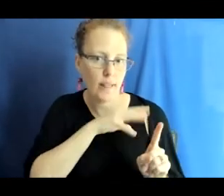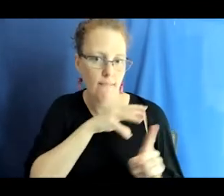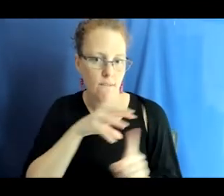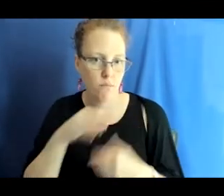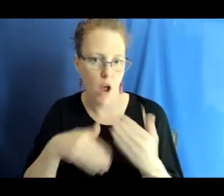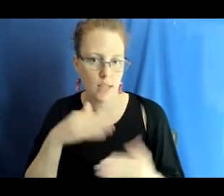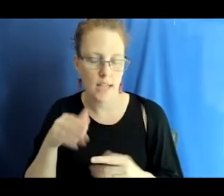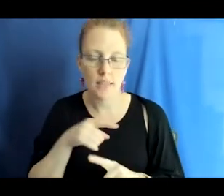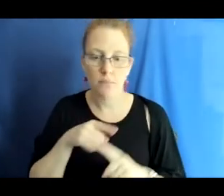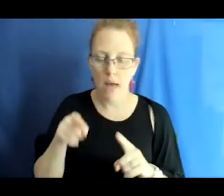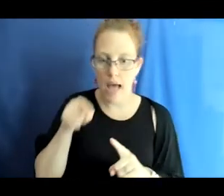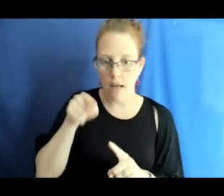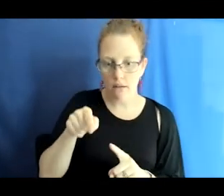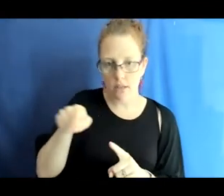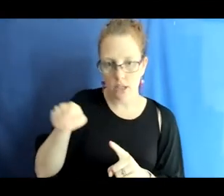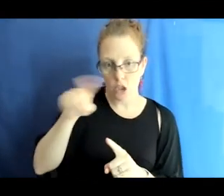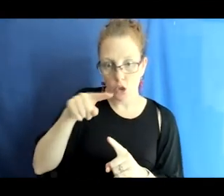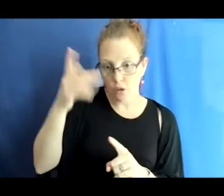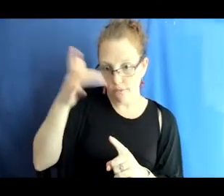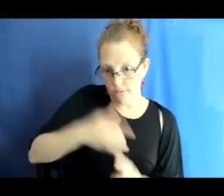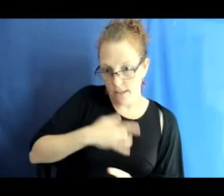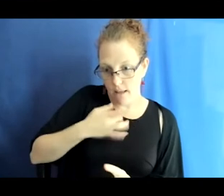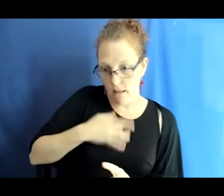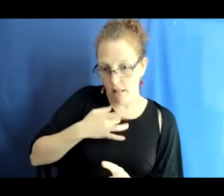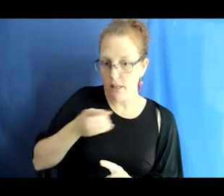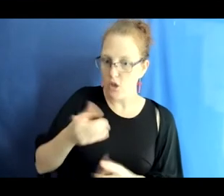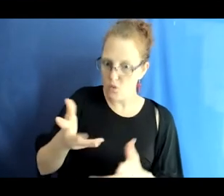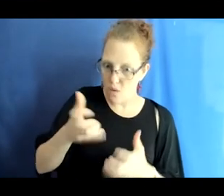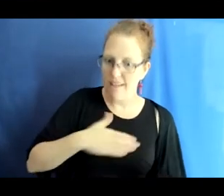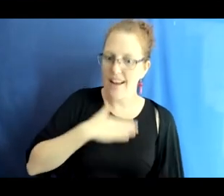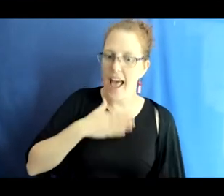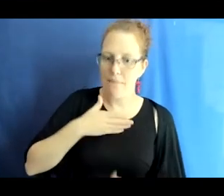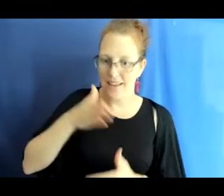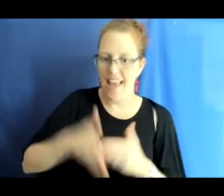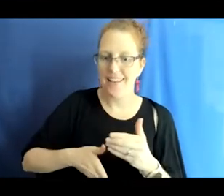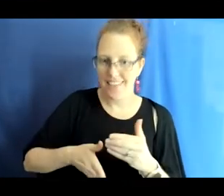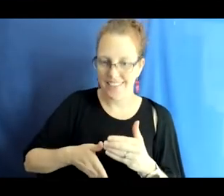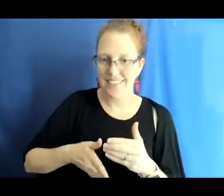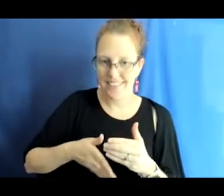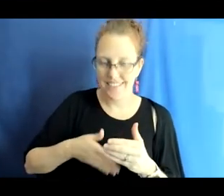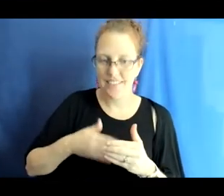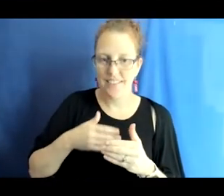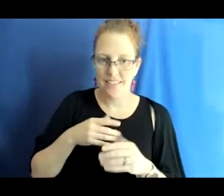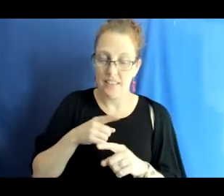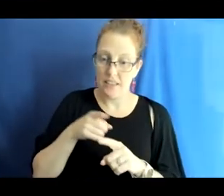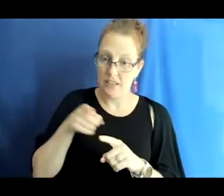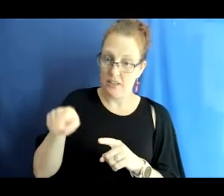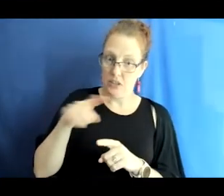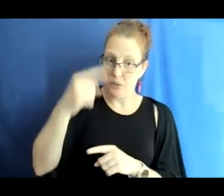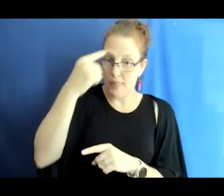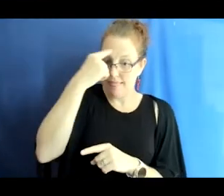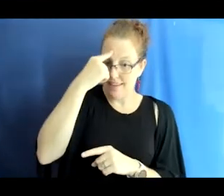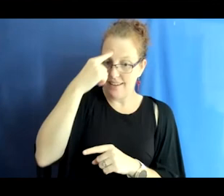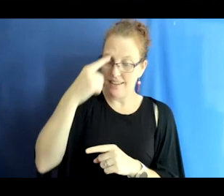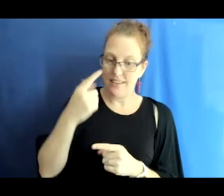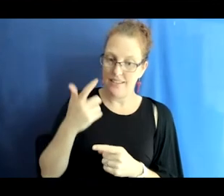thinking ahead, that you wanted the happy ending? And Fredrik, your feelings for Marius